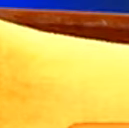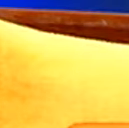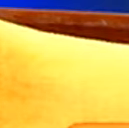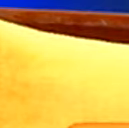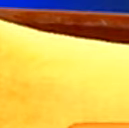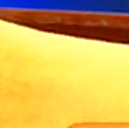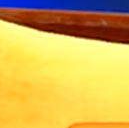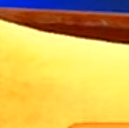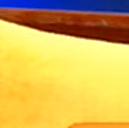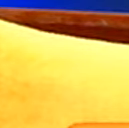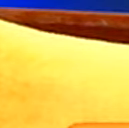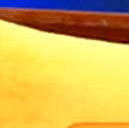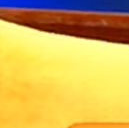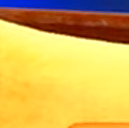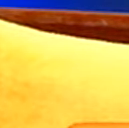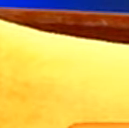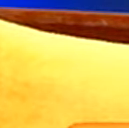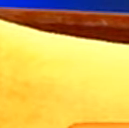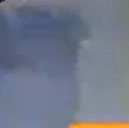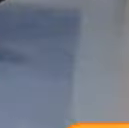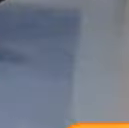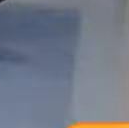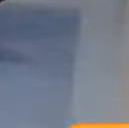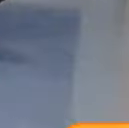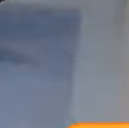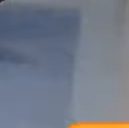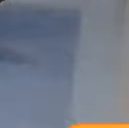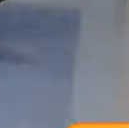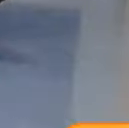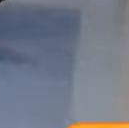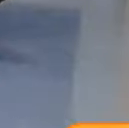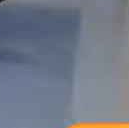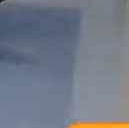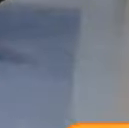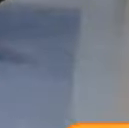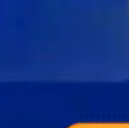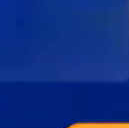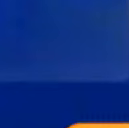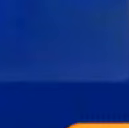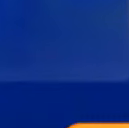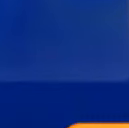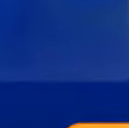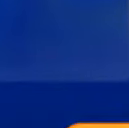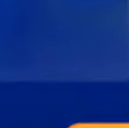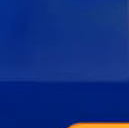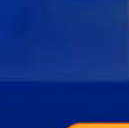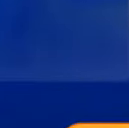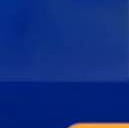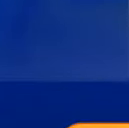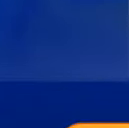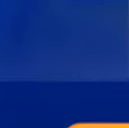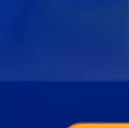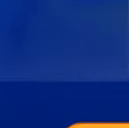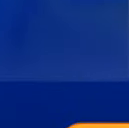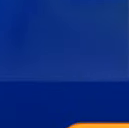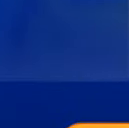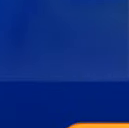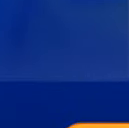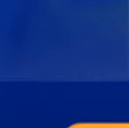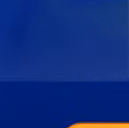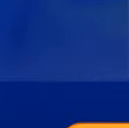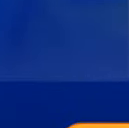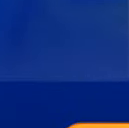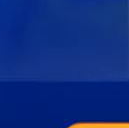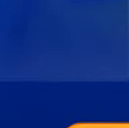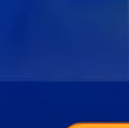well. All hands on deck, right? Hezron Bitok says, Professor Verkooijen is very practical and pushing forward